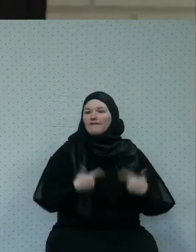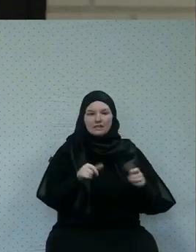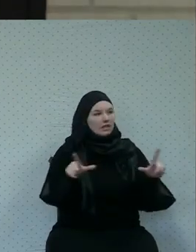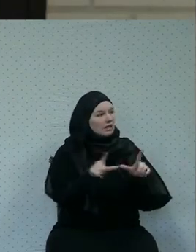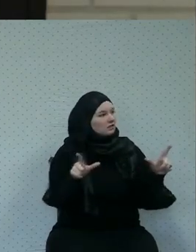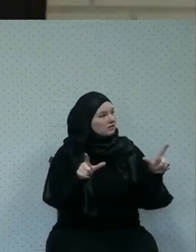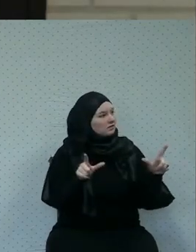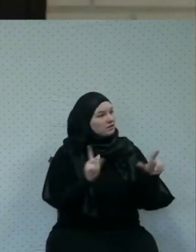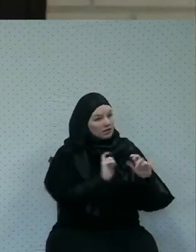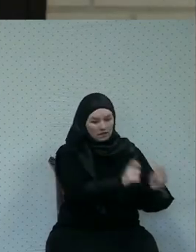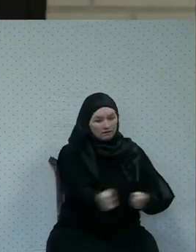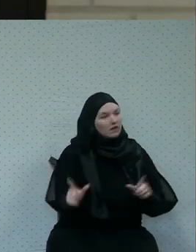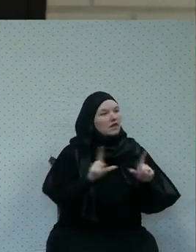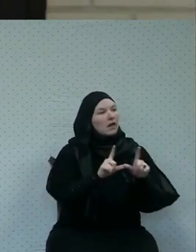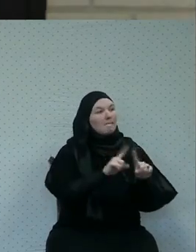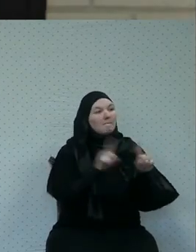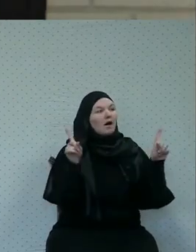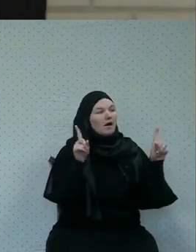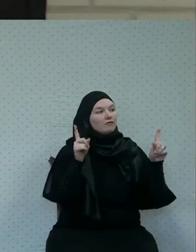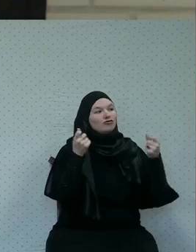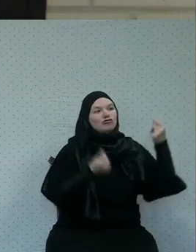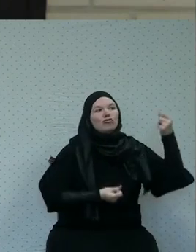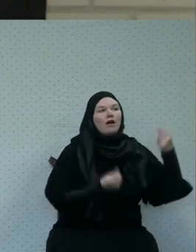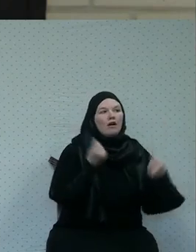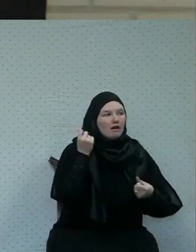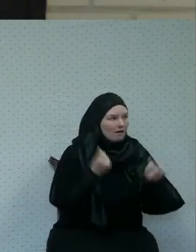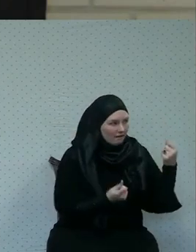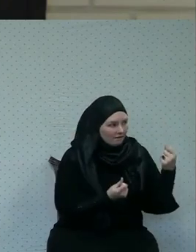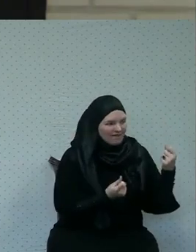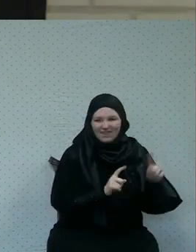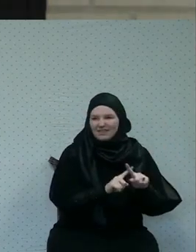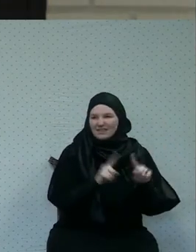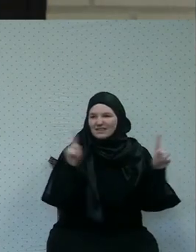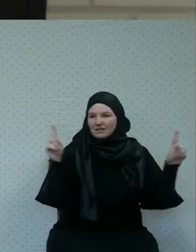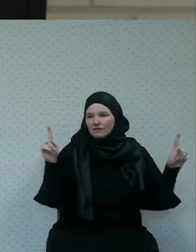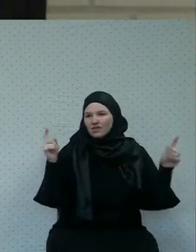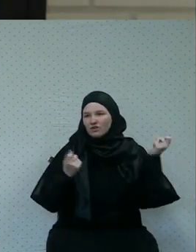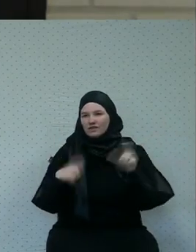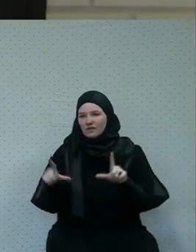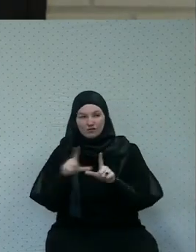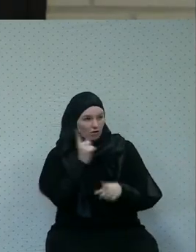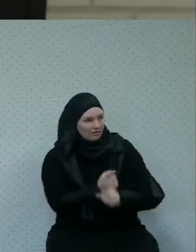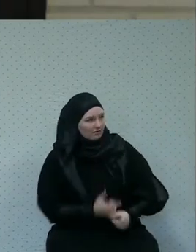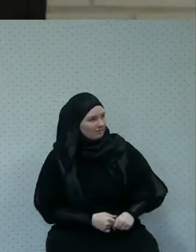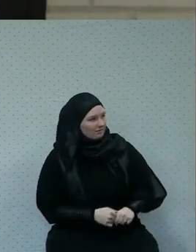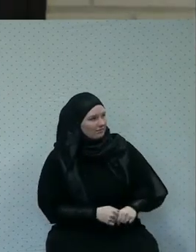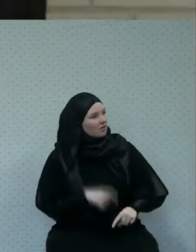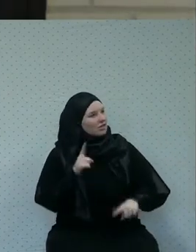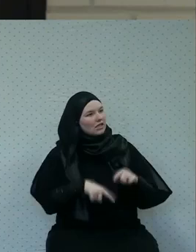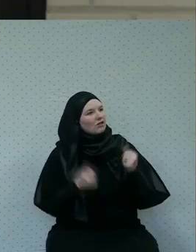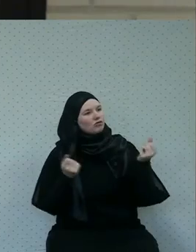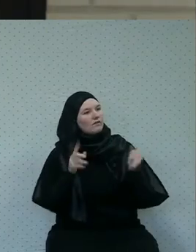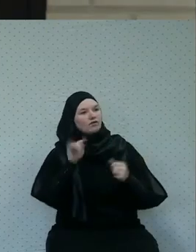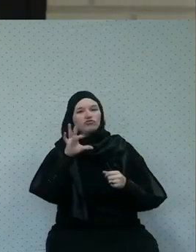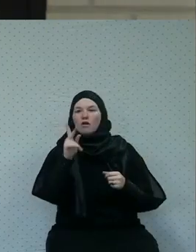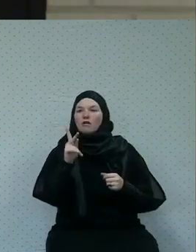license. But to drive, there are different driver licenses, right? You cannot drive a